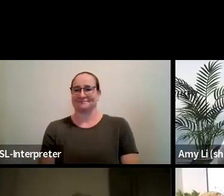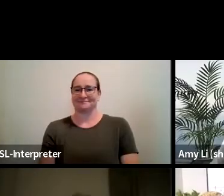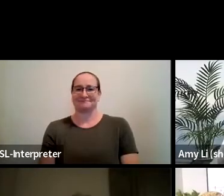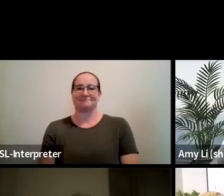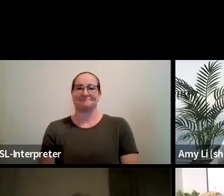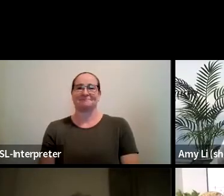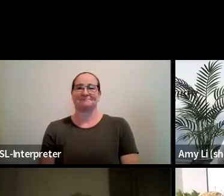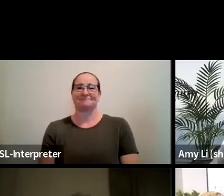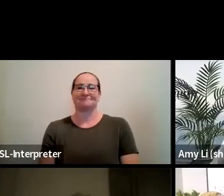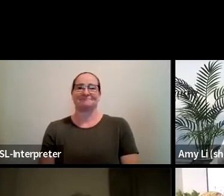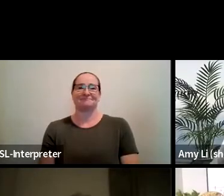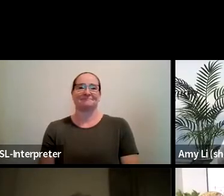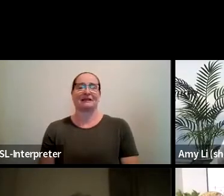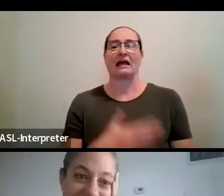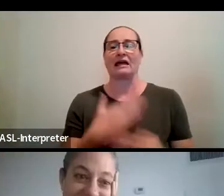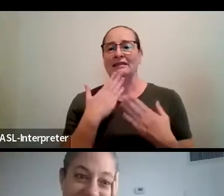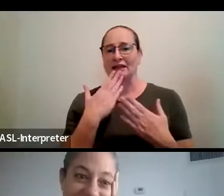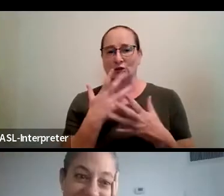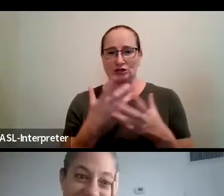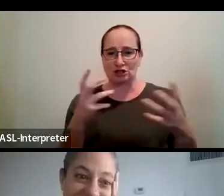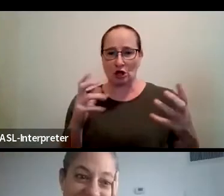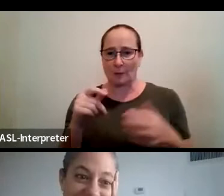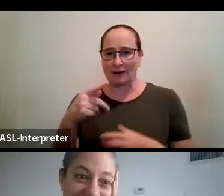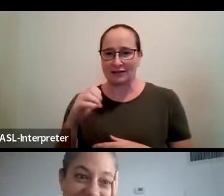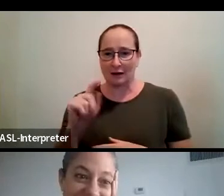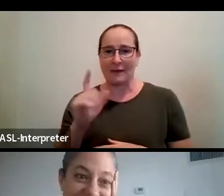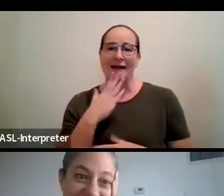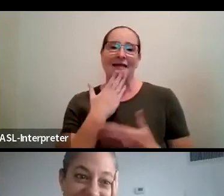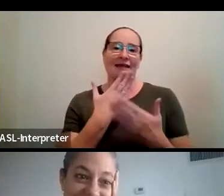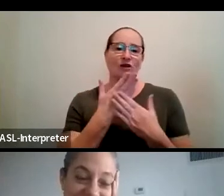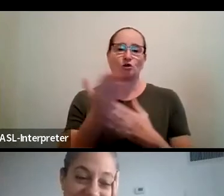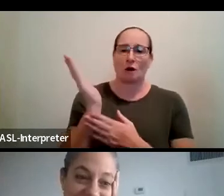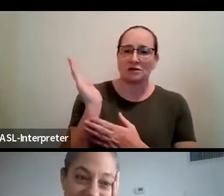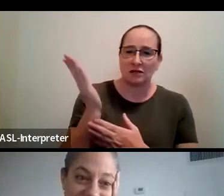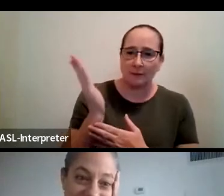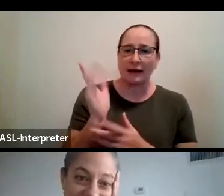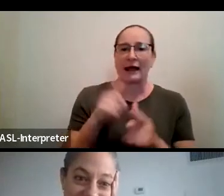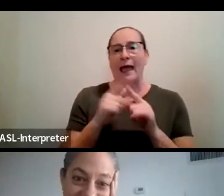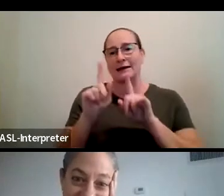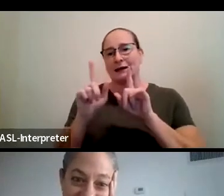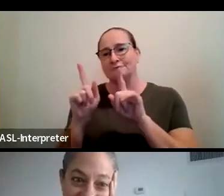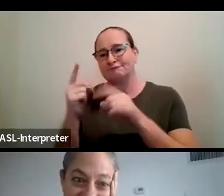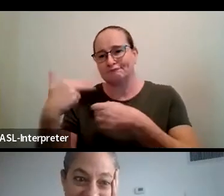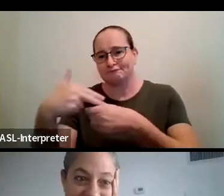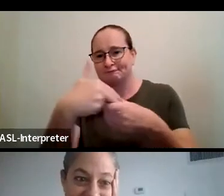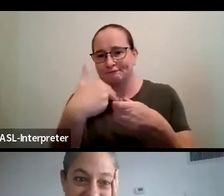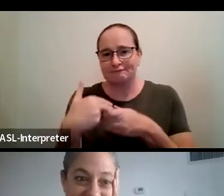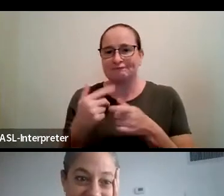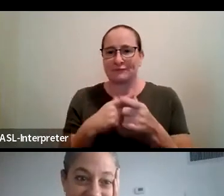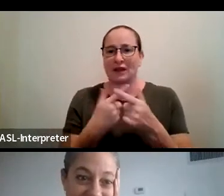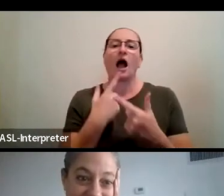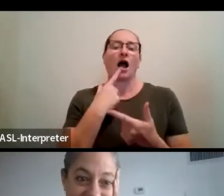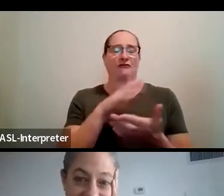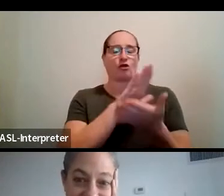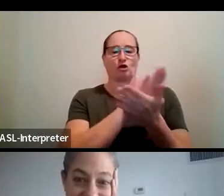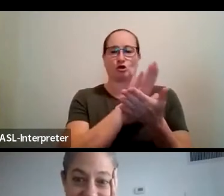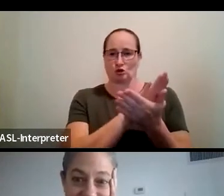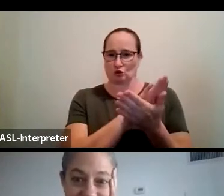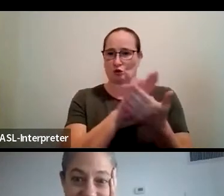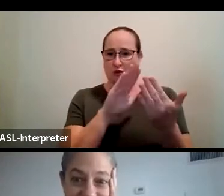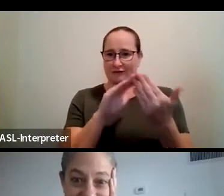Thank you so much, Pat, and thank you to our speakers and our attendees today on behalf of the School of Cities. It was a